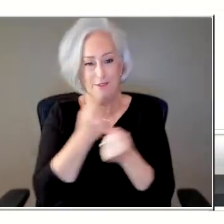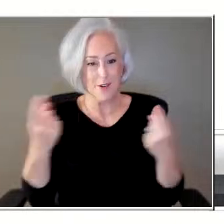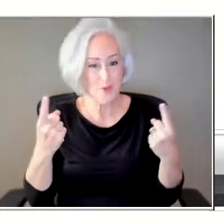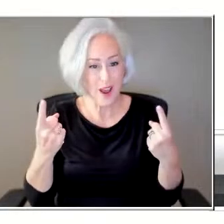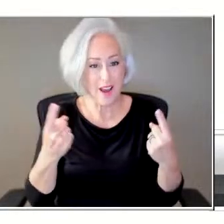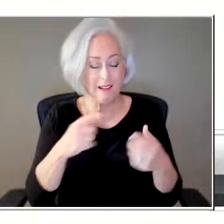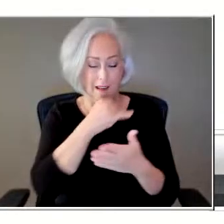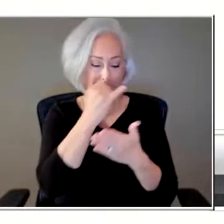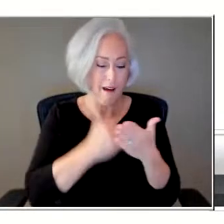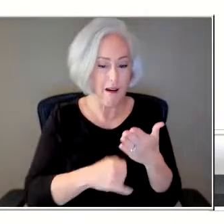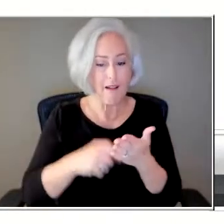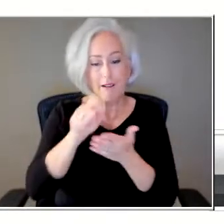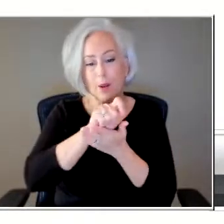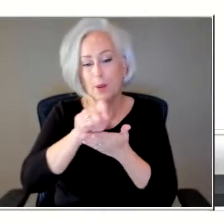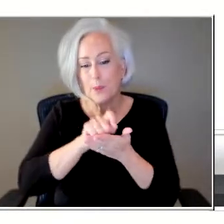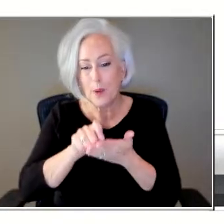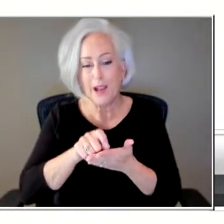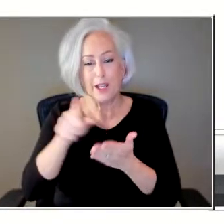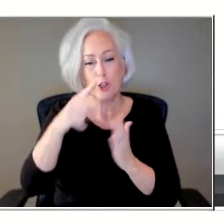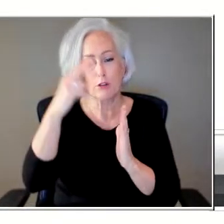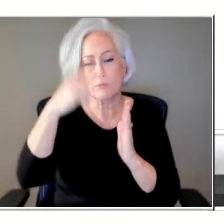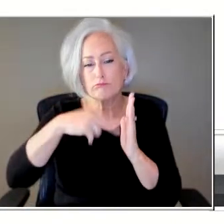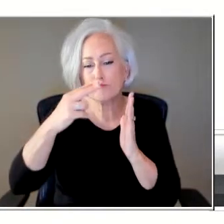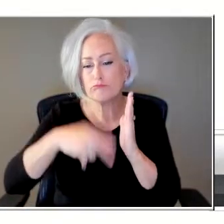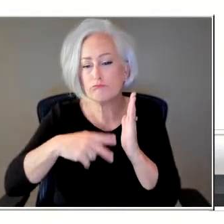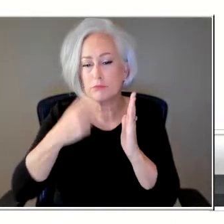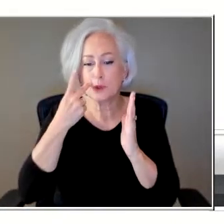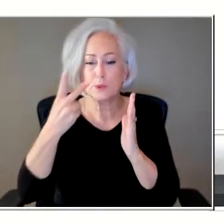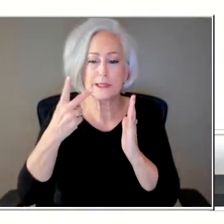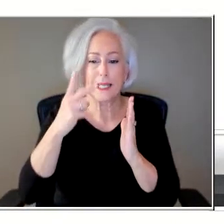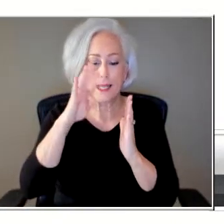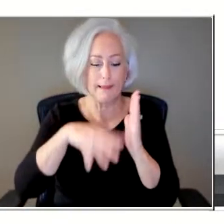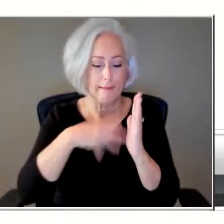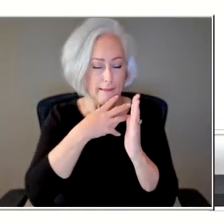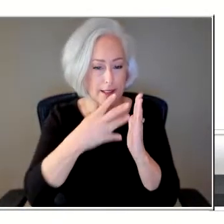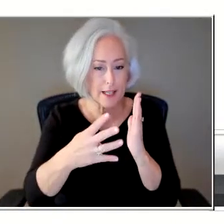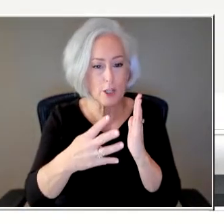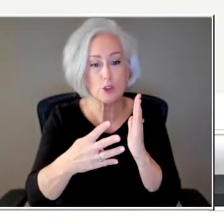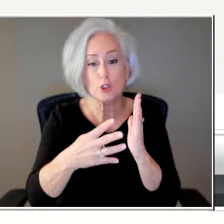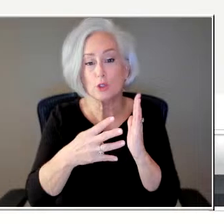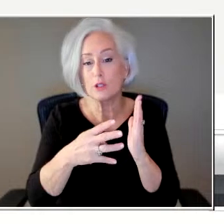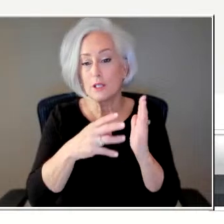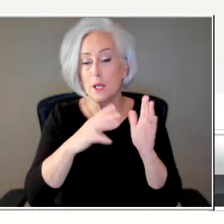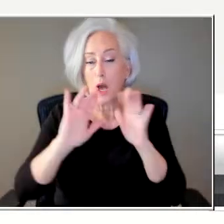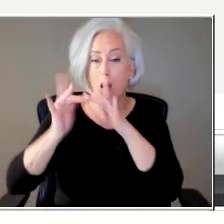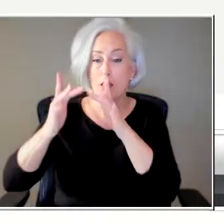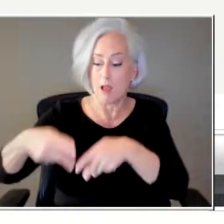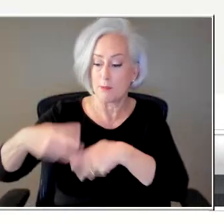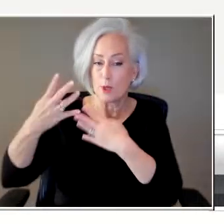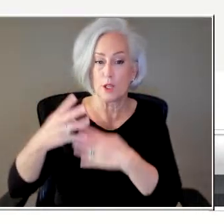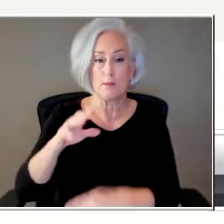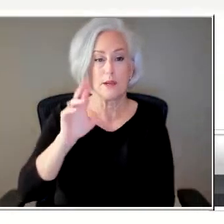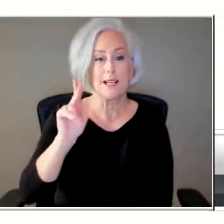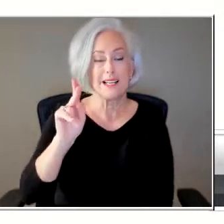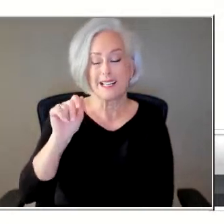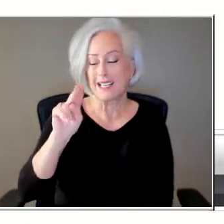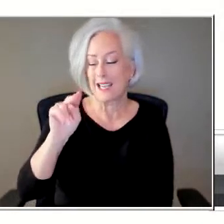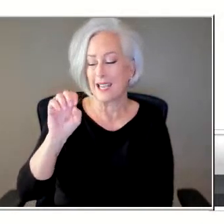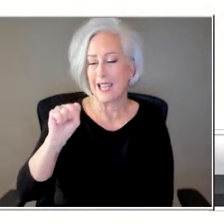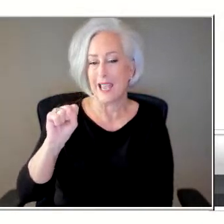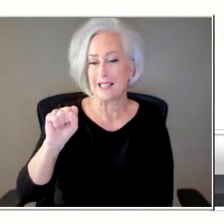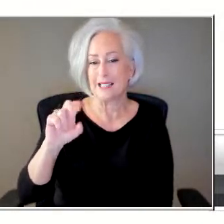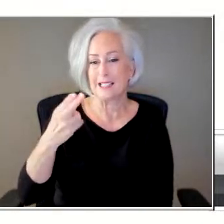writing. Mm-hmm. You could browse the program, calendar yourself, check out the Turning Point website. That website is